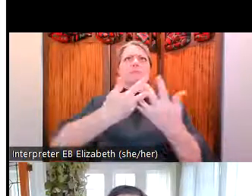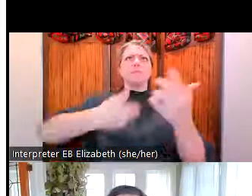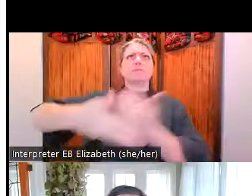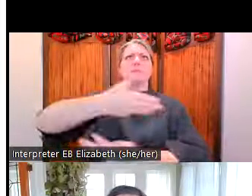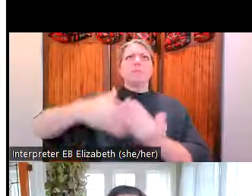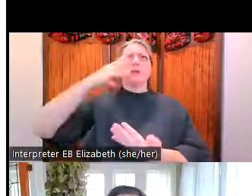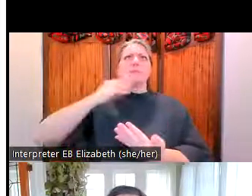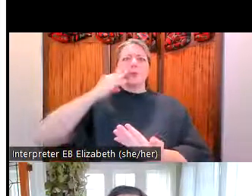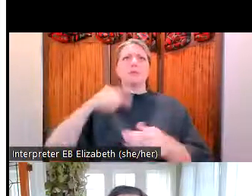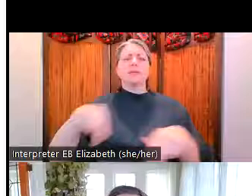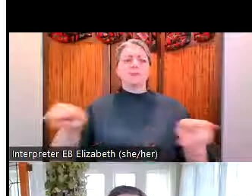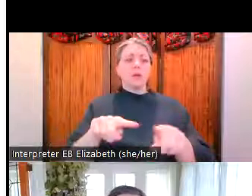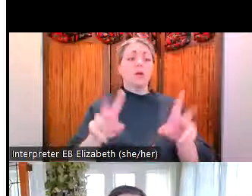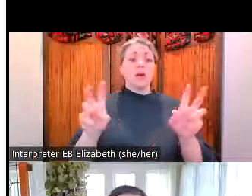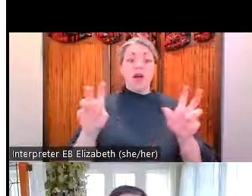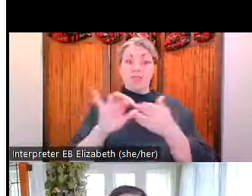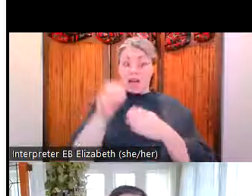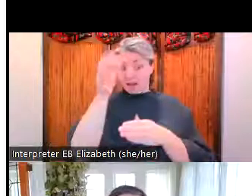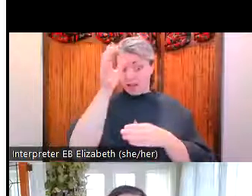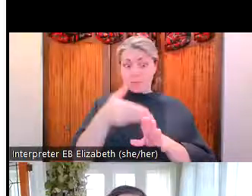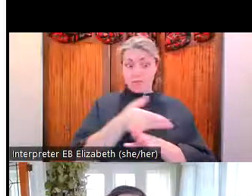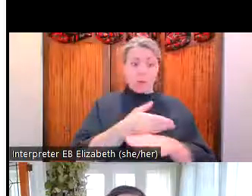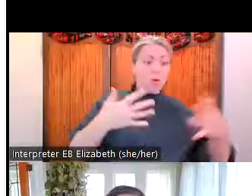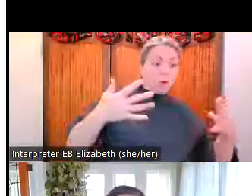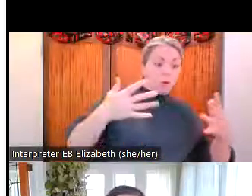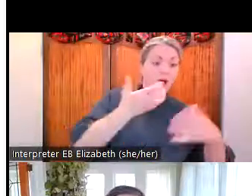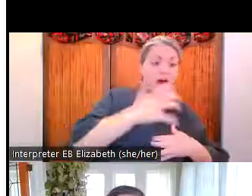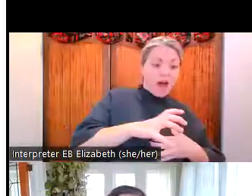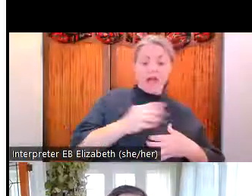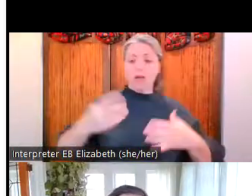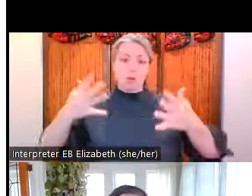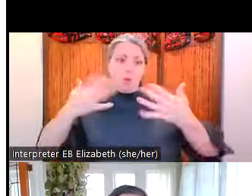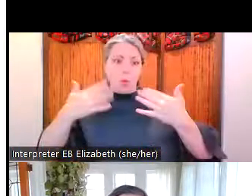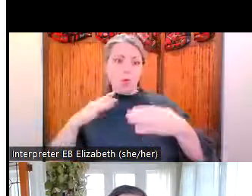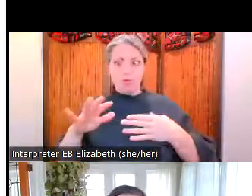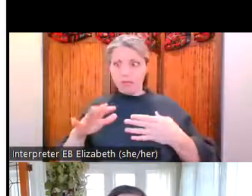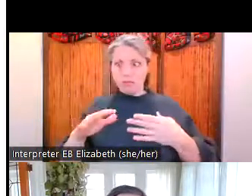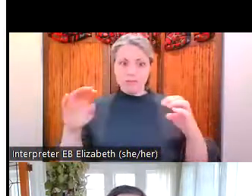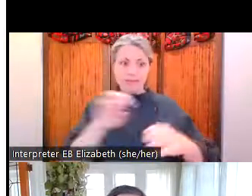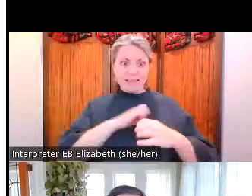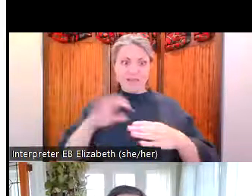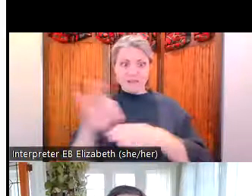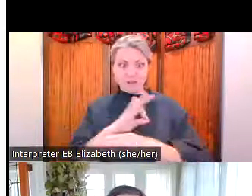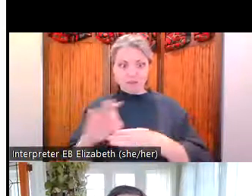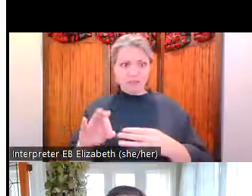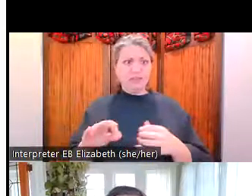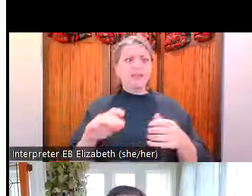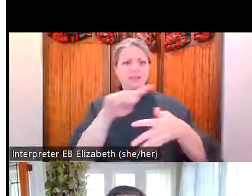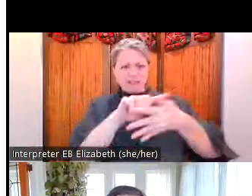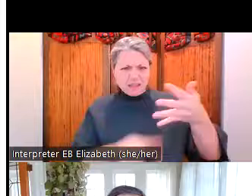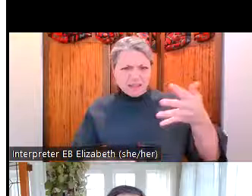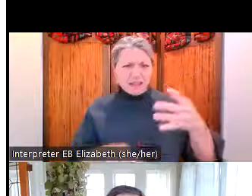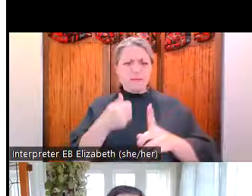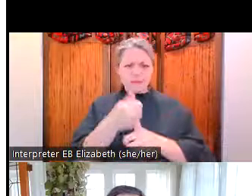day. Experience that also help demonstrate how these skills impact the child and their family across their